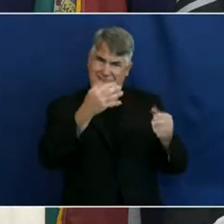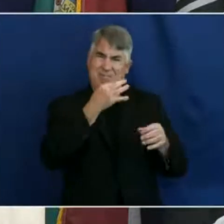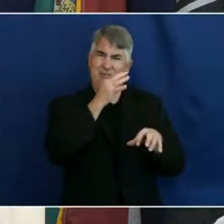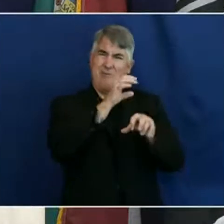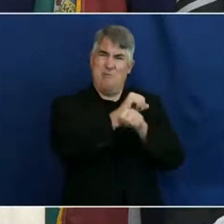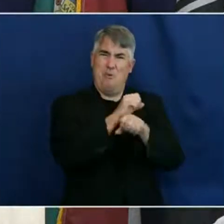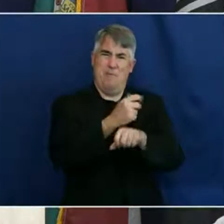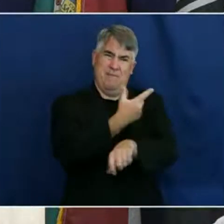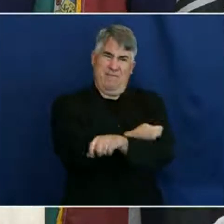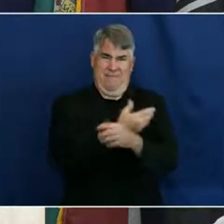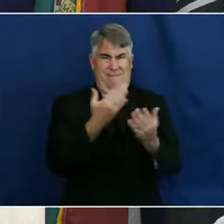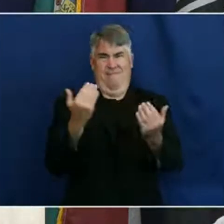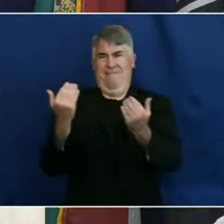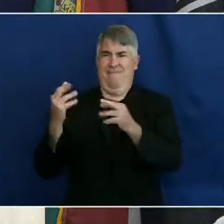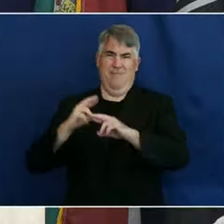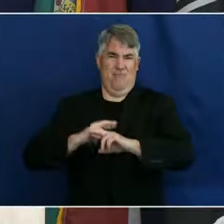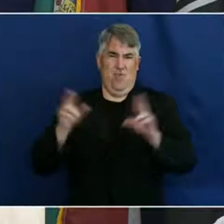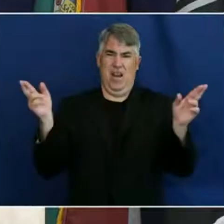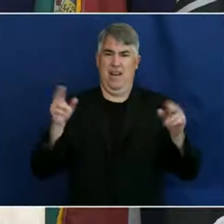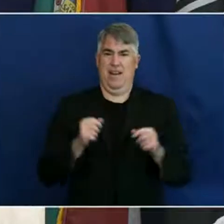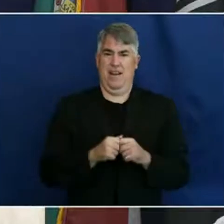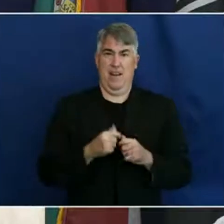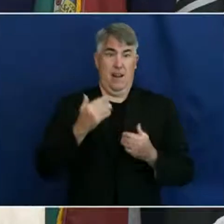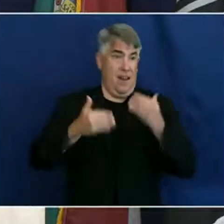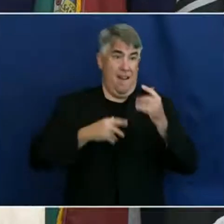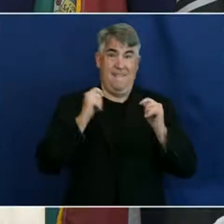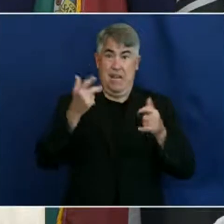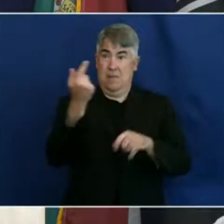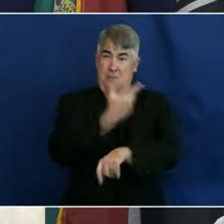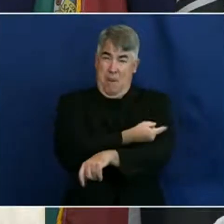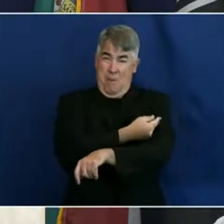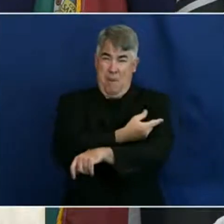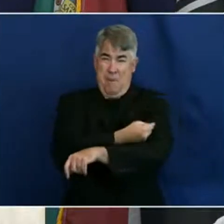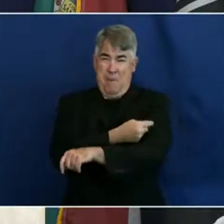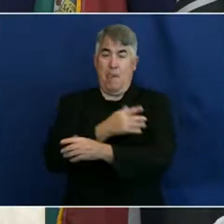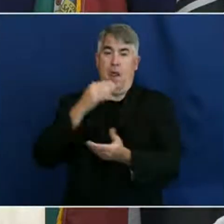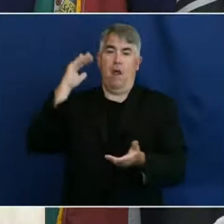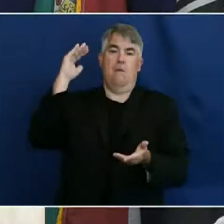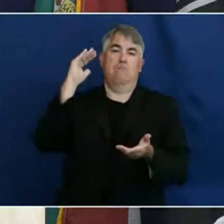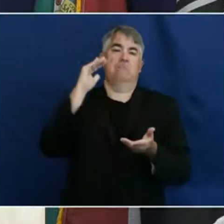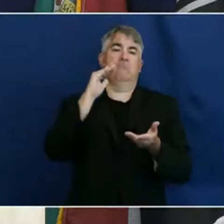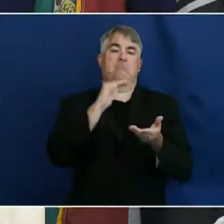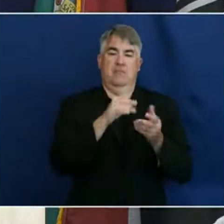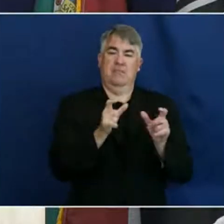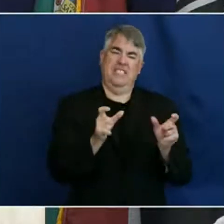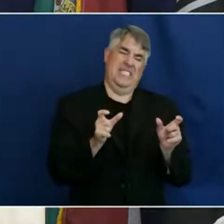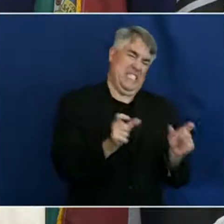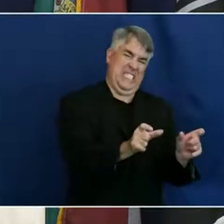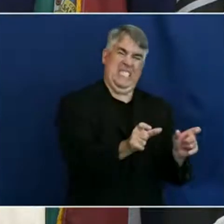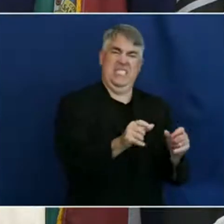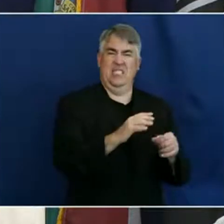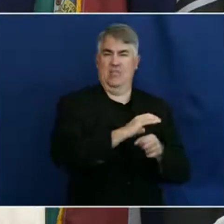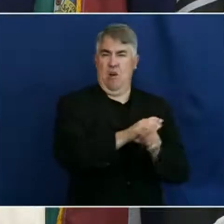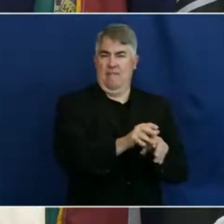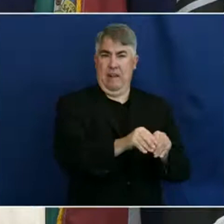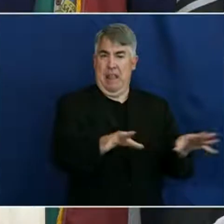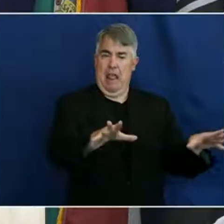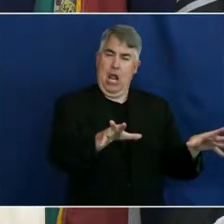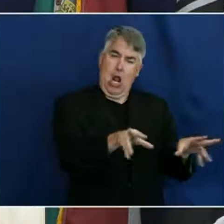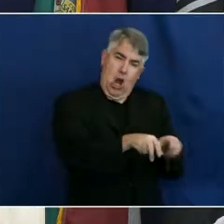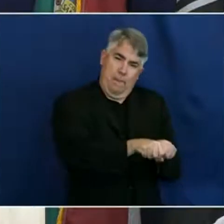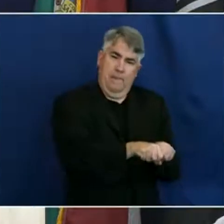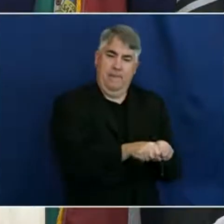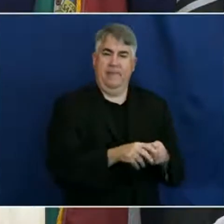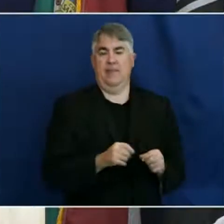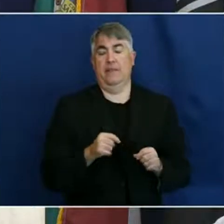get vaccinated, the quicker, the sooner, the less fuel there is for the fire of COVID, and the quicker we can safely work our